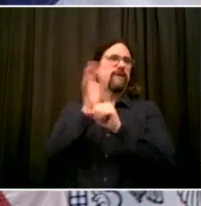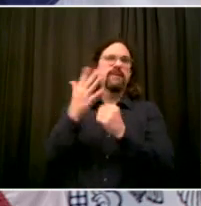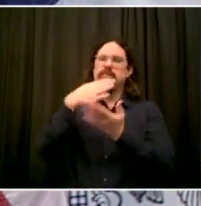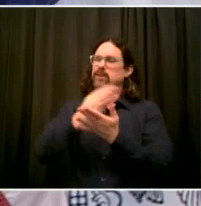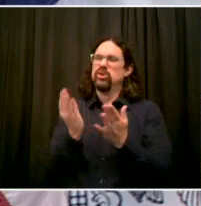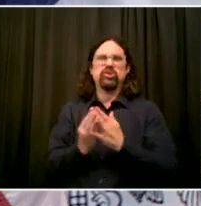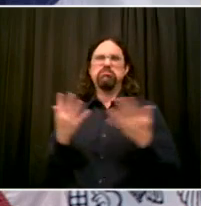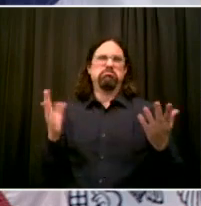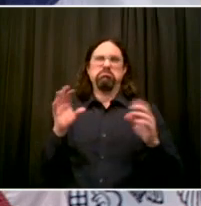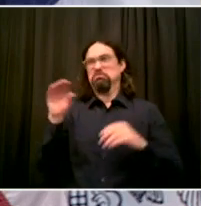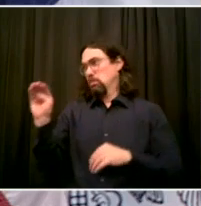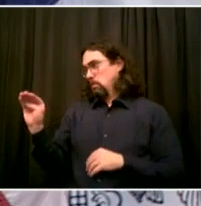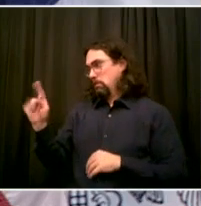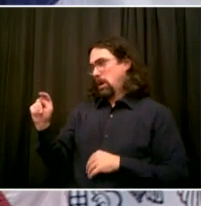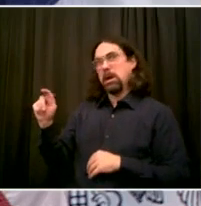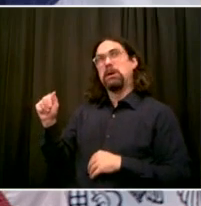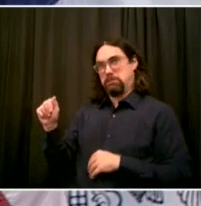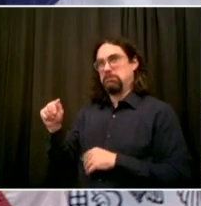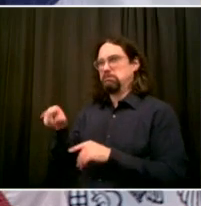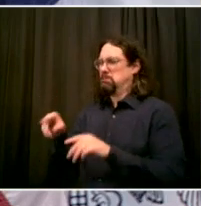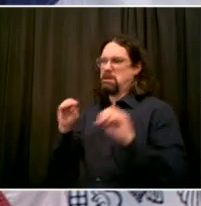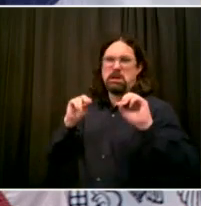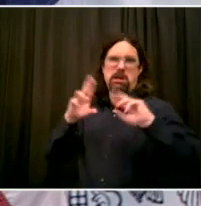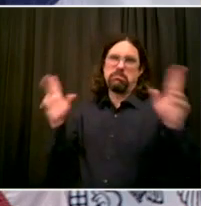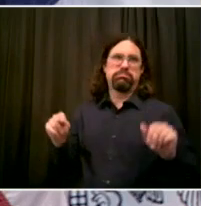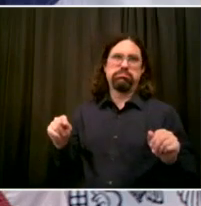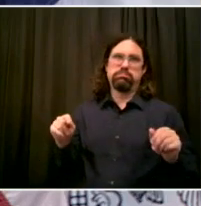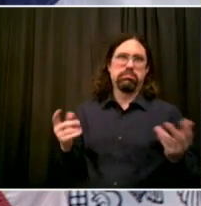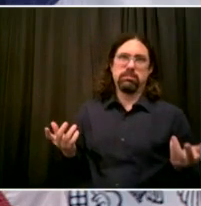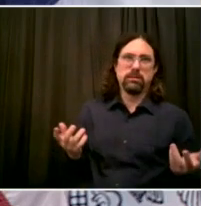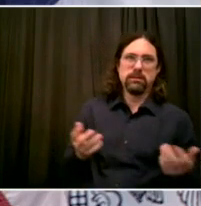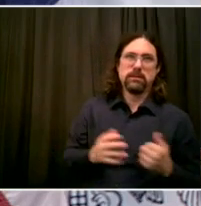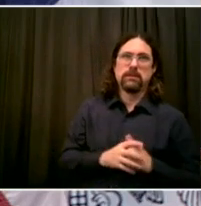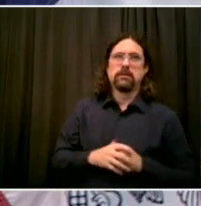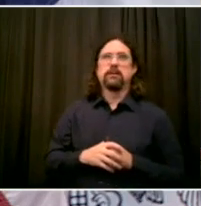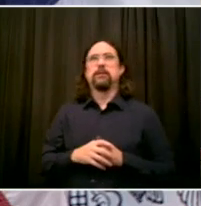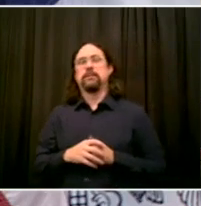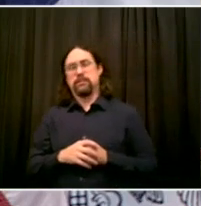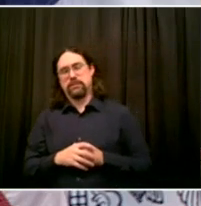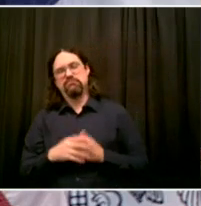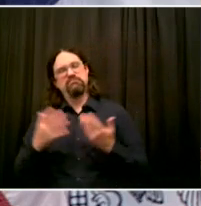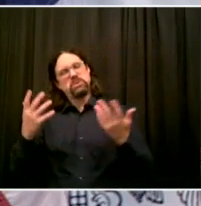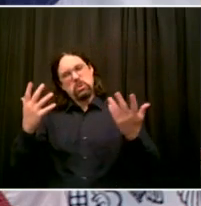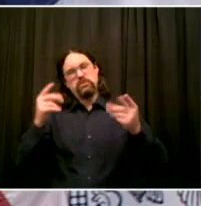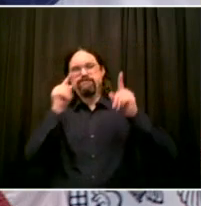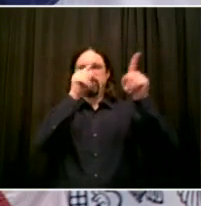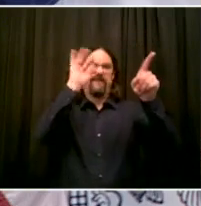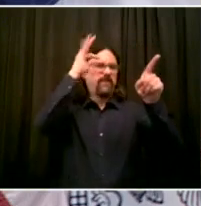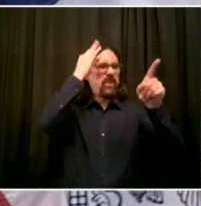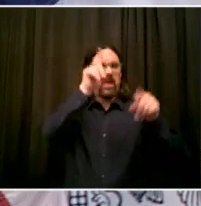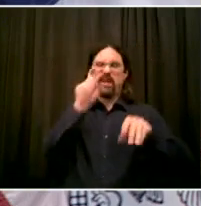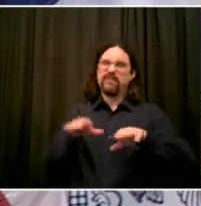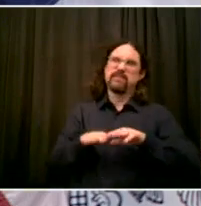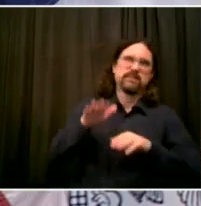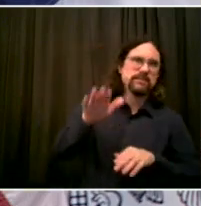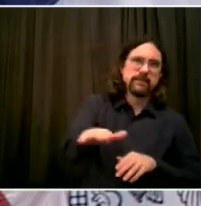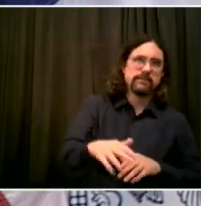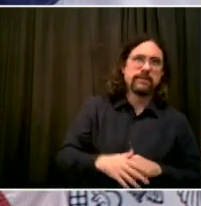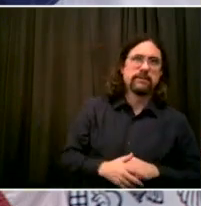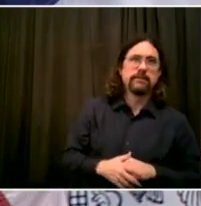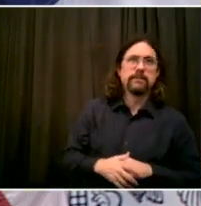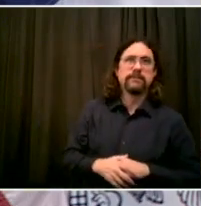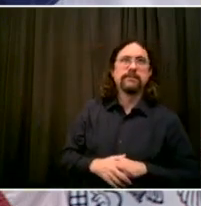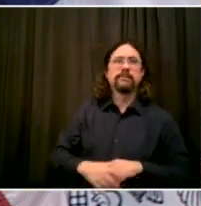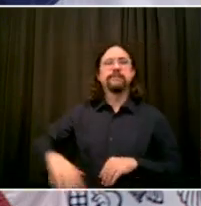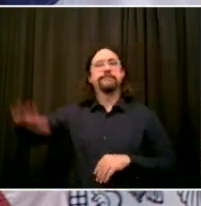Gersh from Streets Blog. How are you guys doing today? I really appreciate you taking the call. Hey, Gersh, how are you? I'm good. 2